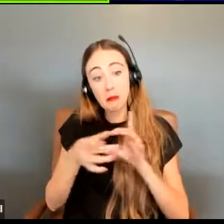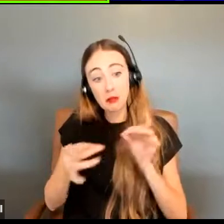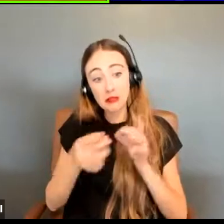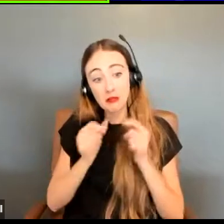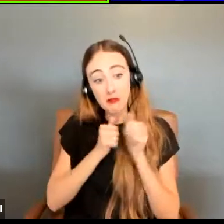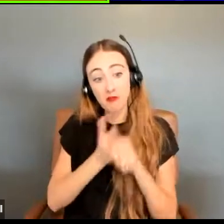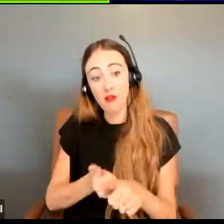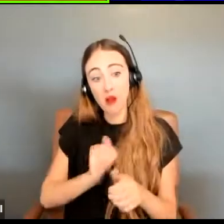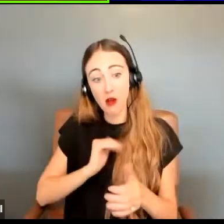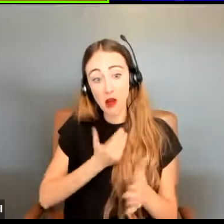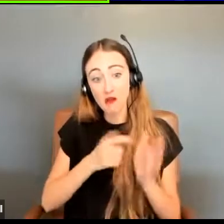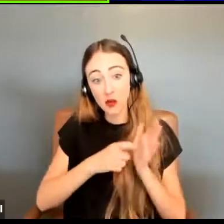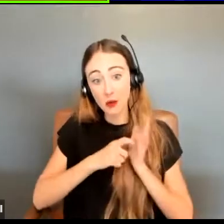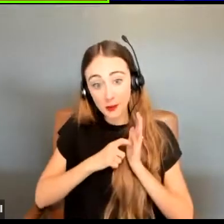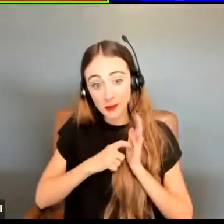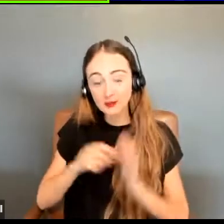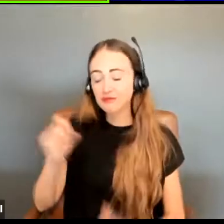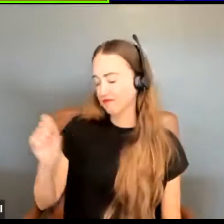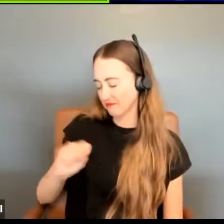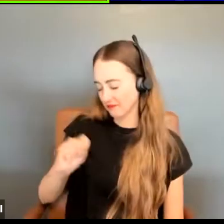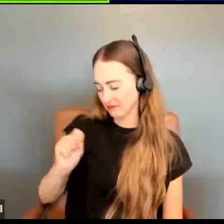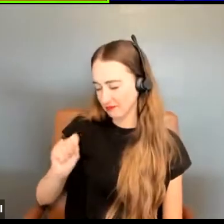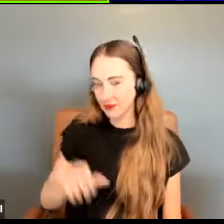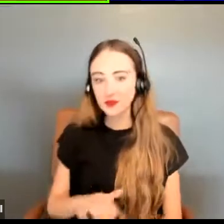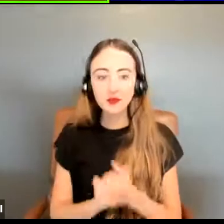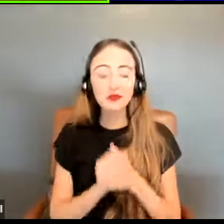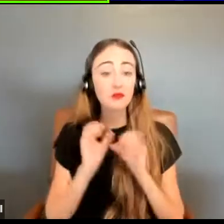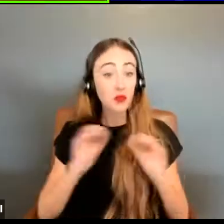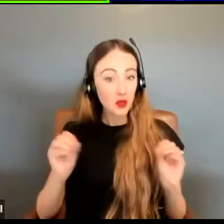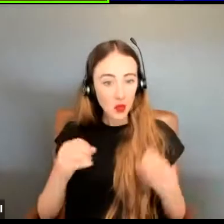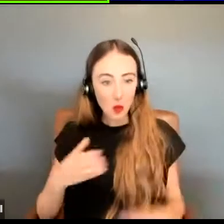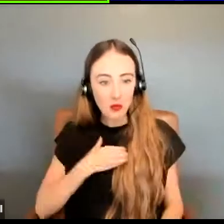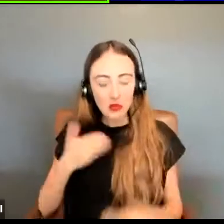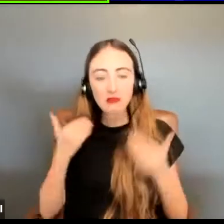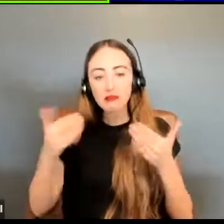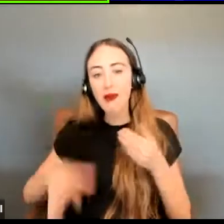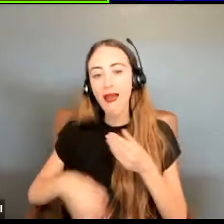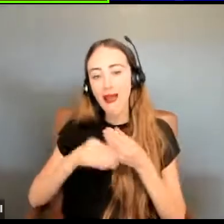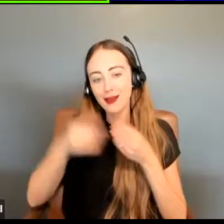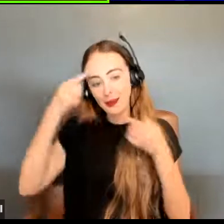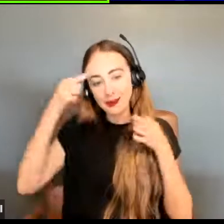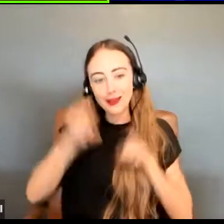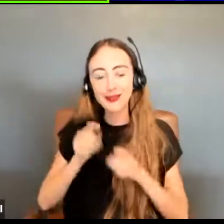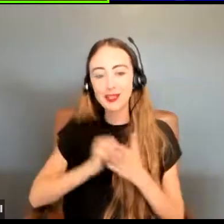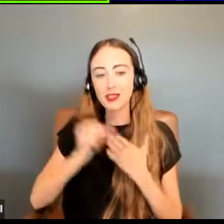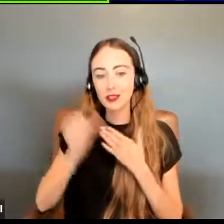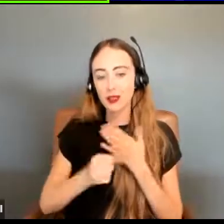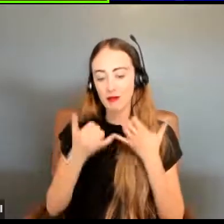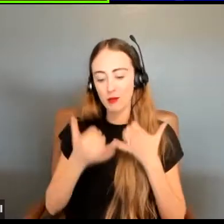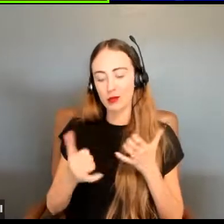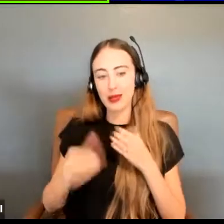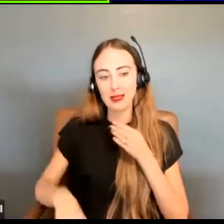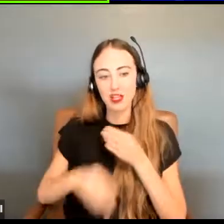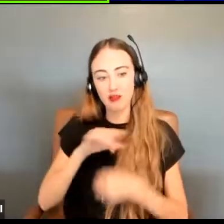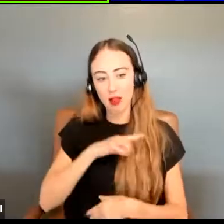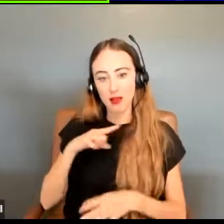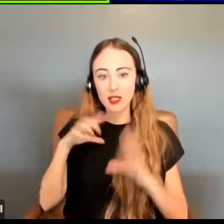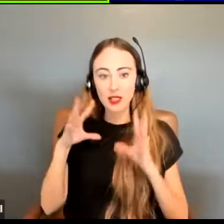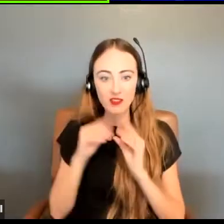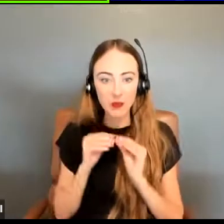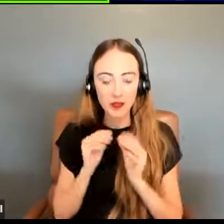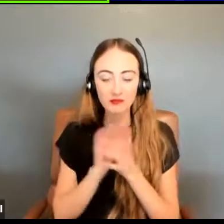with council requirements? Yes, it does. Without objection, this measure will be placed on the consent agenda for today's additional legislative